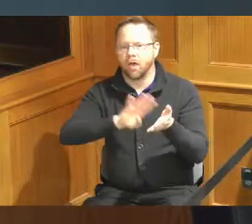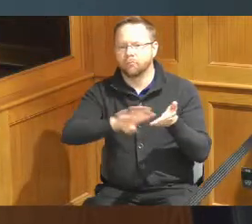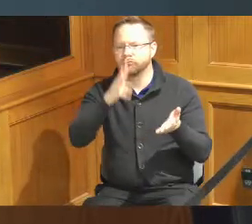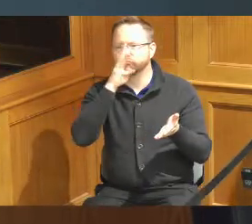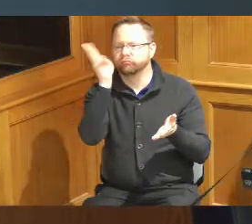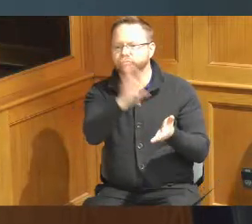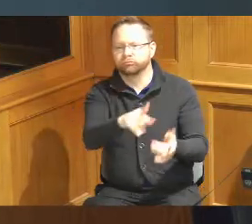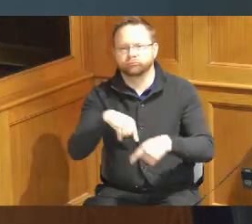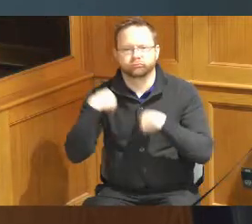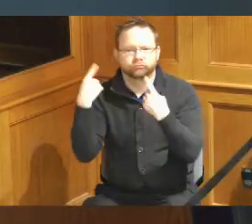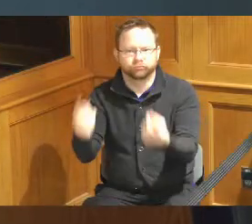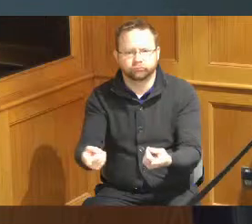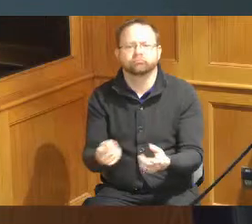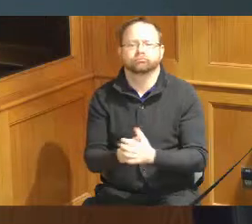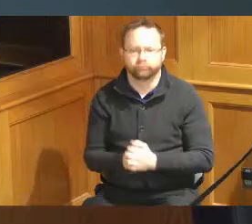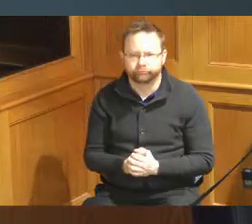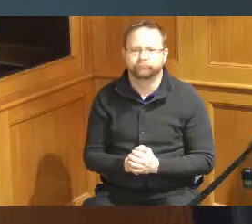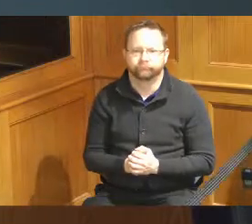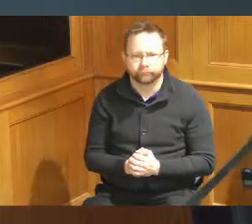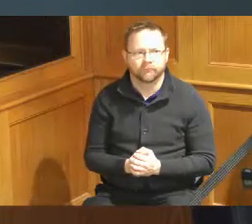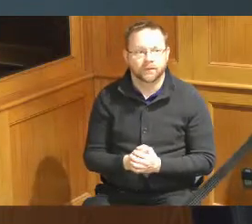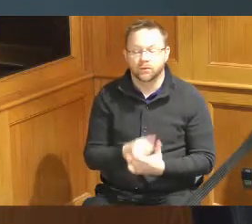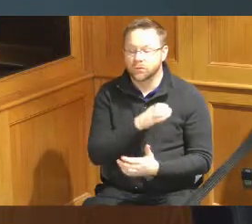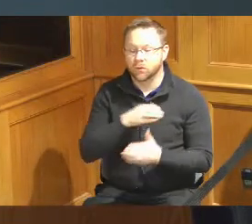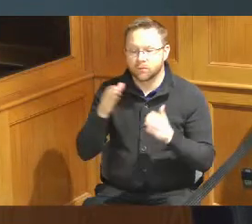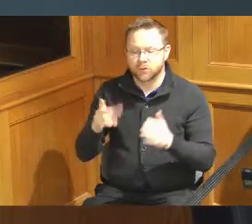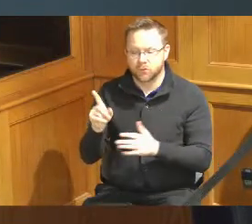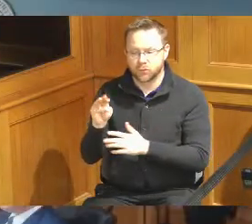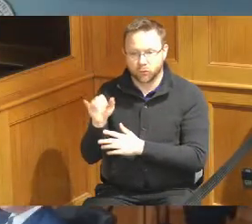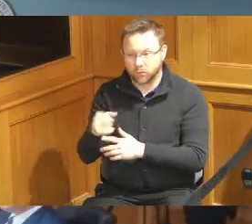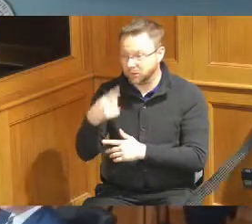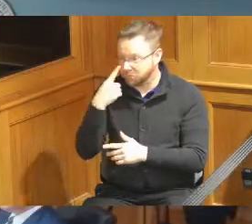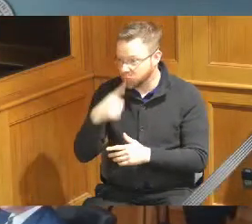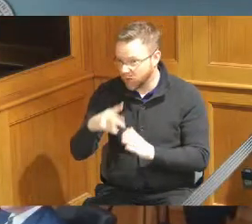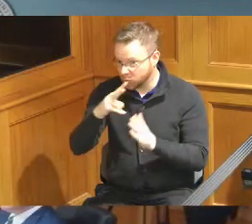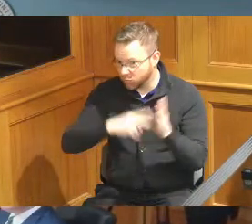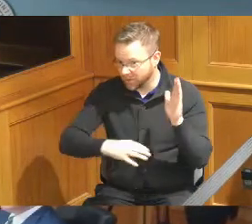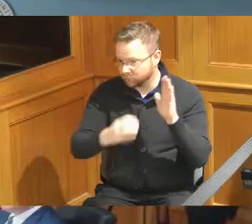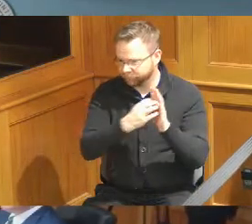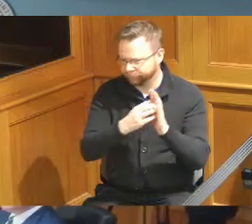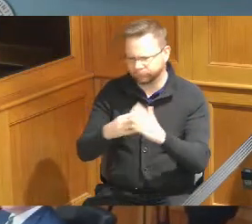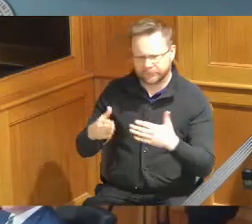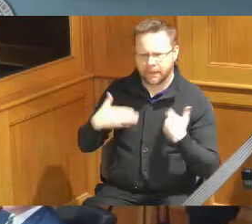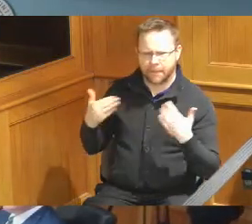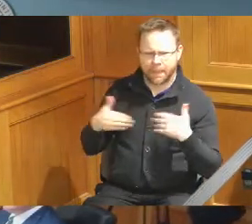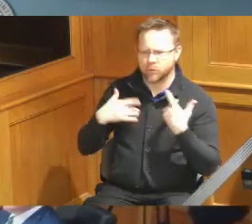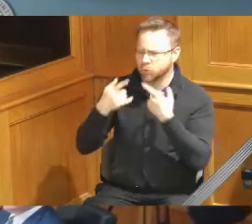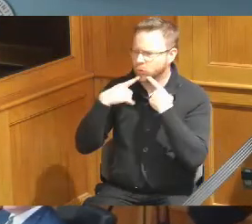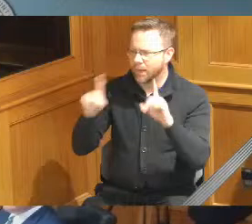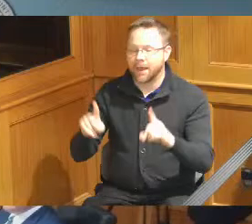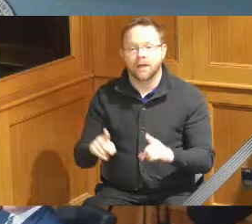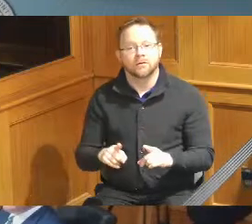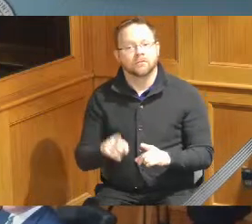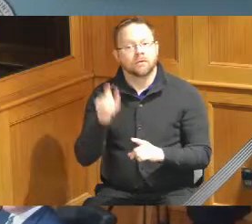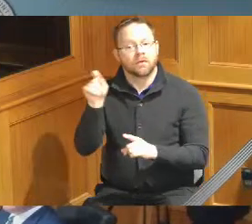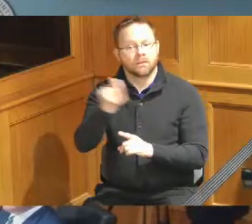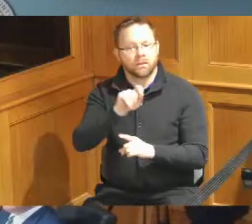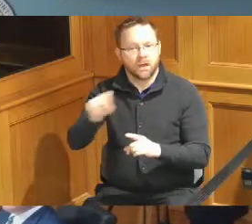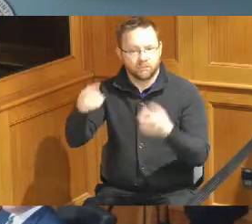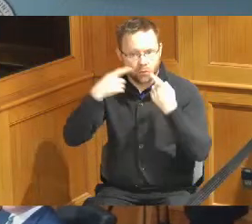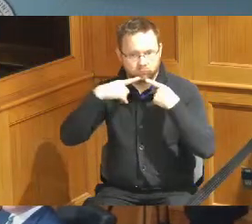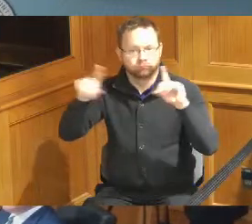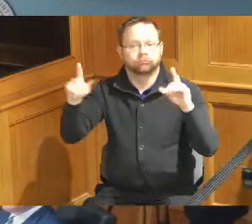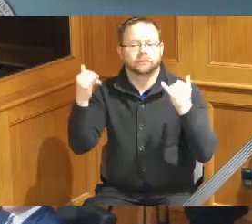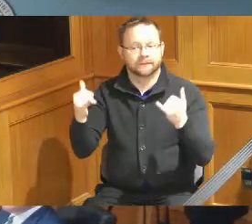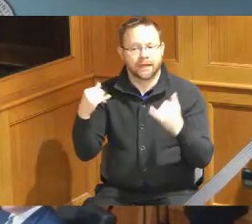would have Commissioner Dumas, if you would read the Sure, I'd be happy to. Proclaim. Therefore, be it